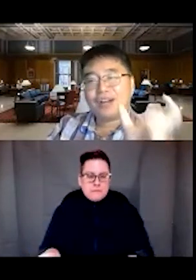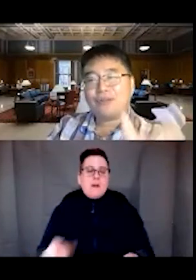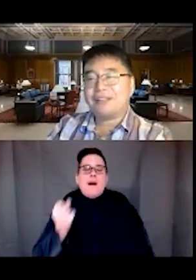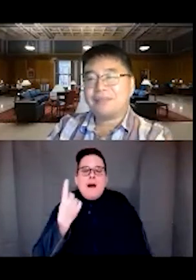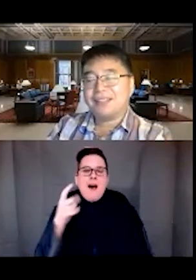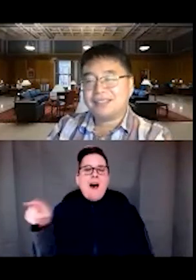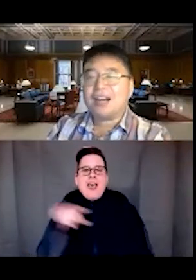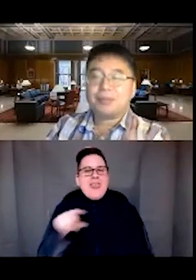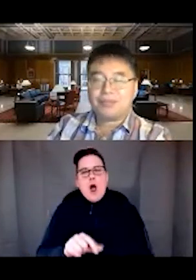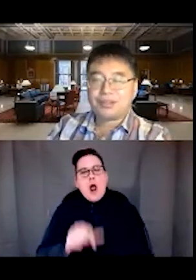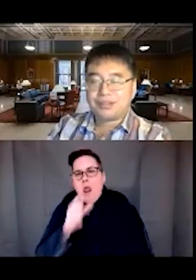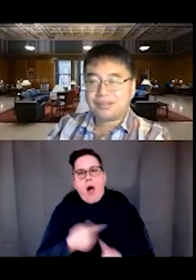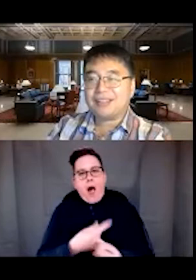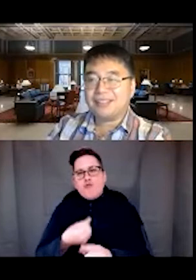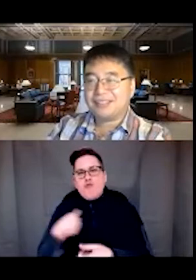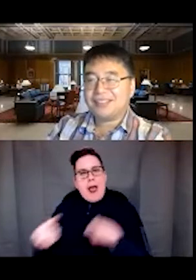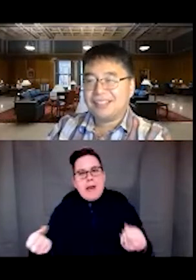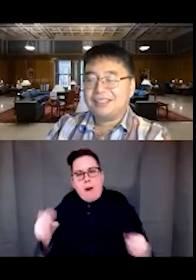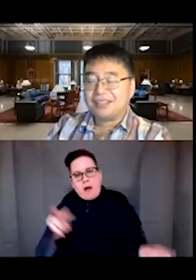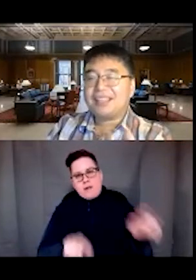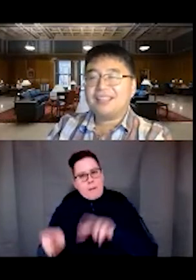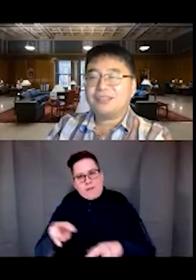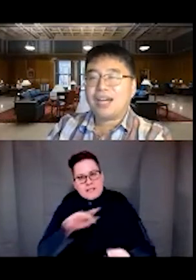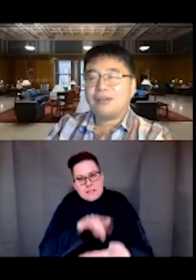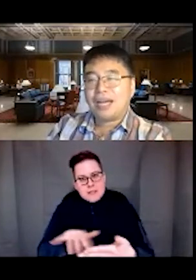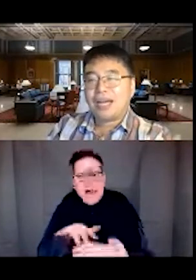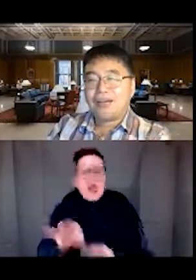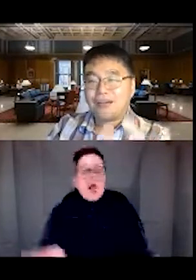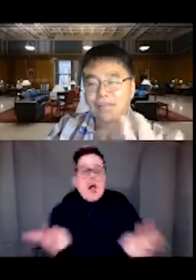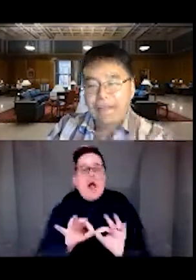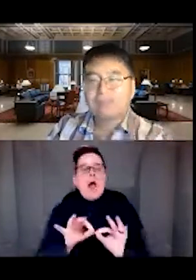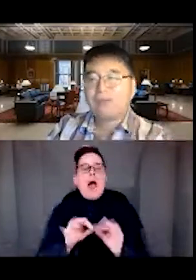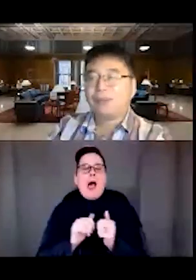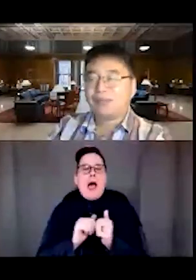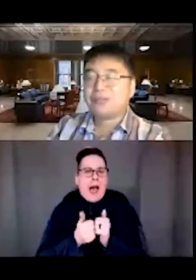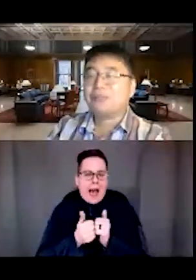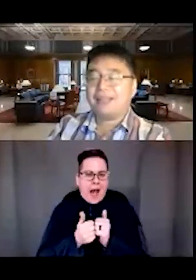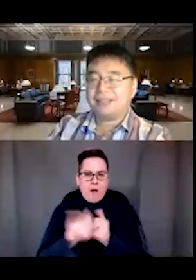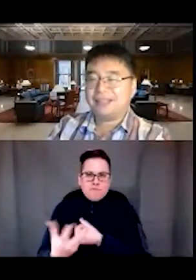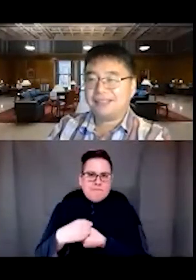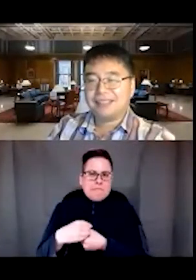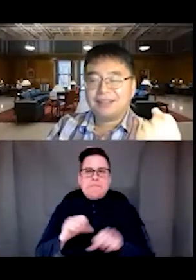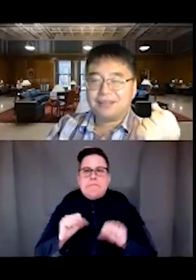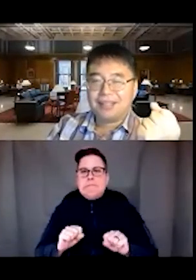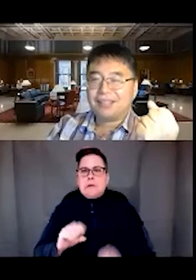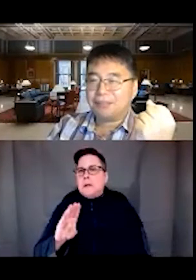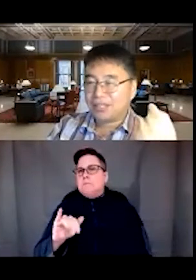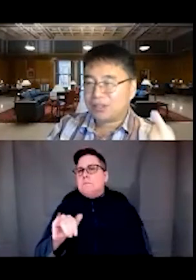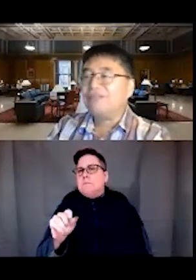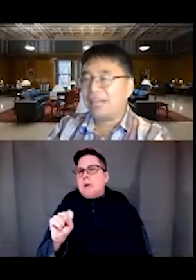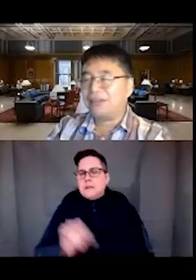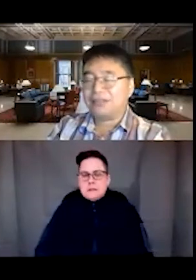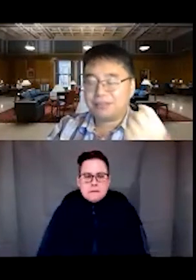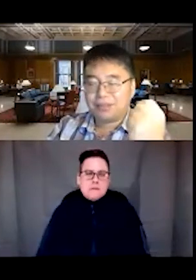are non-randomized observational studies, the key is to how to account for potential biases, right?